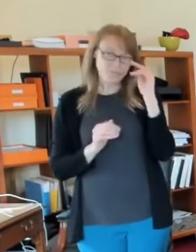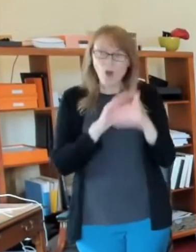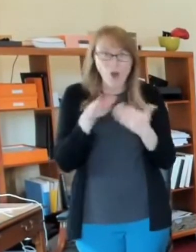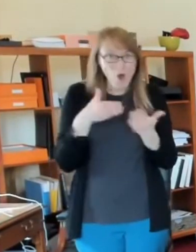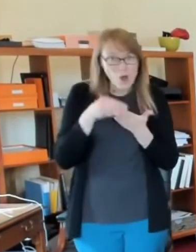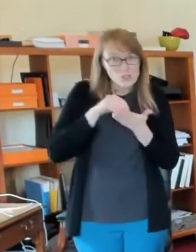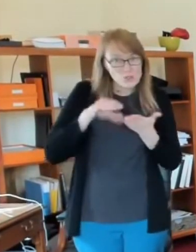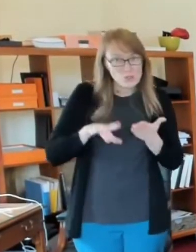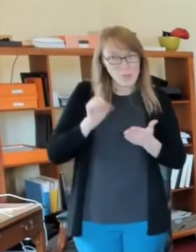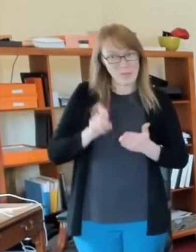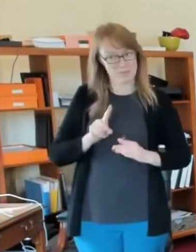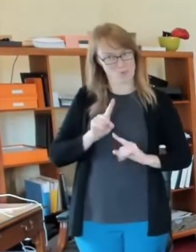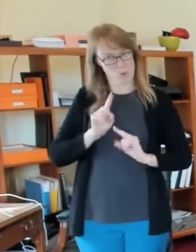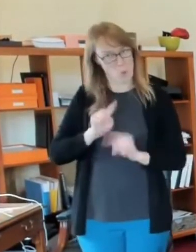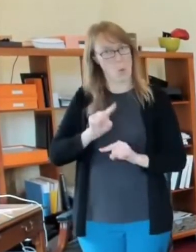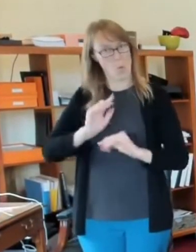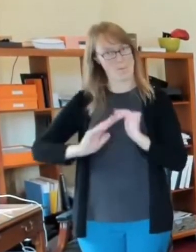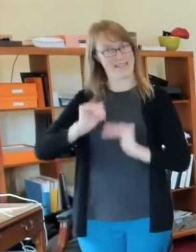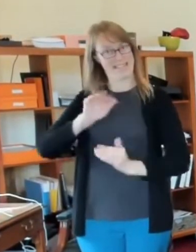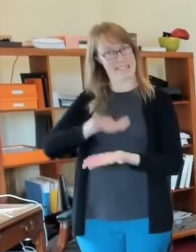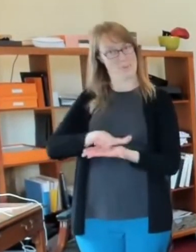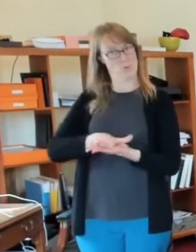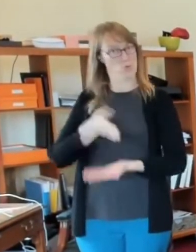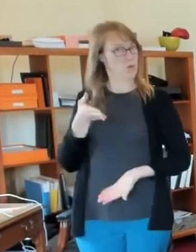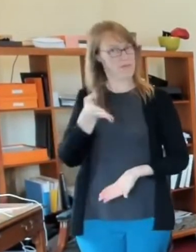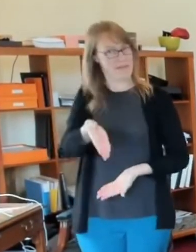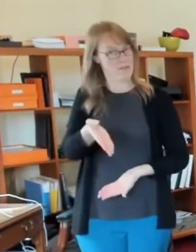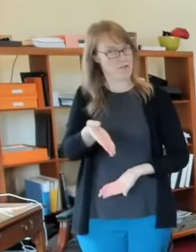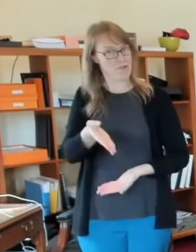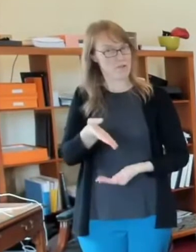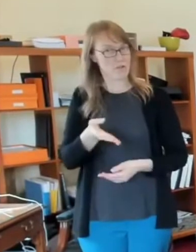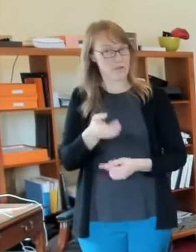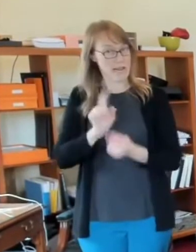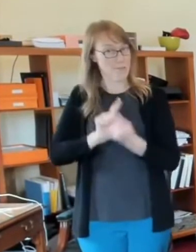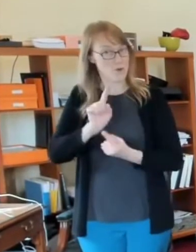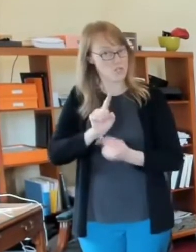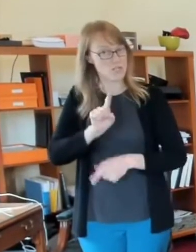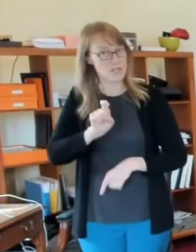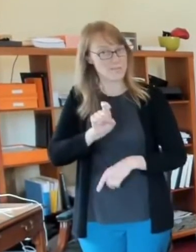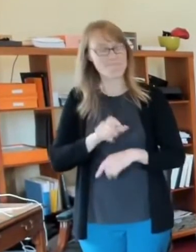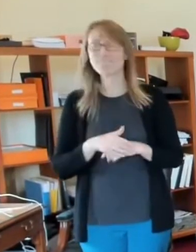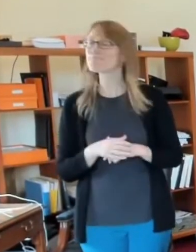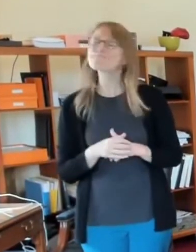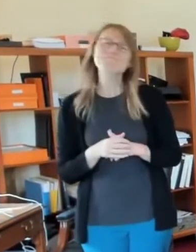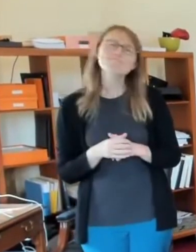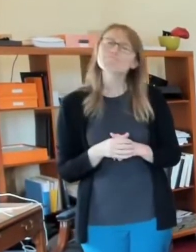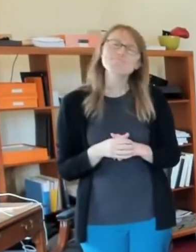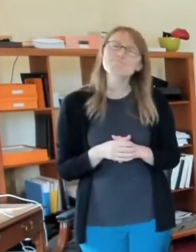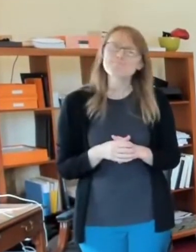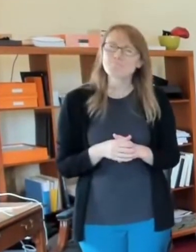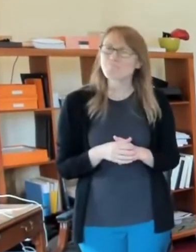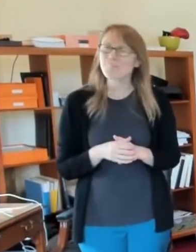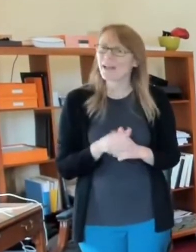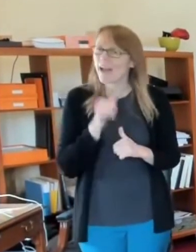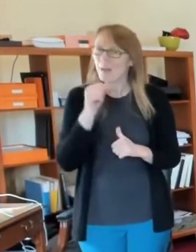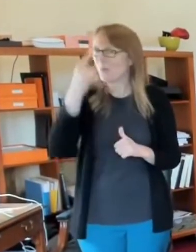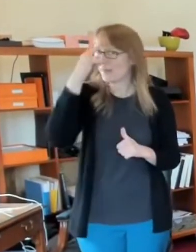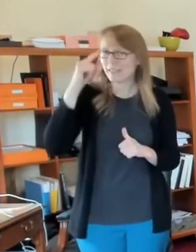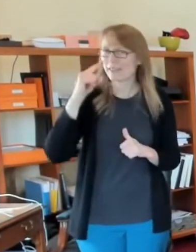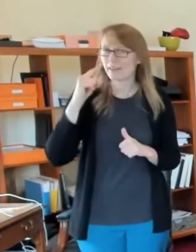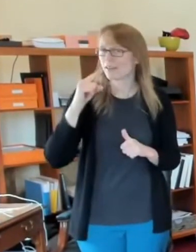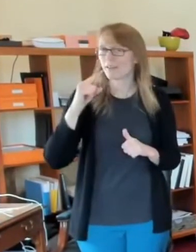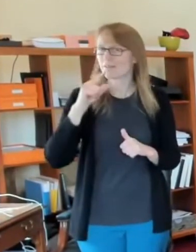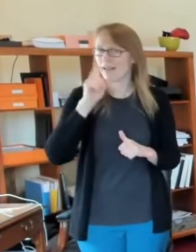school? I think this person means like physically in the building. In person. I don't believe that they do. So I know